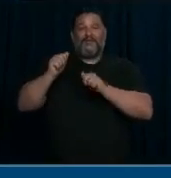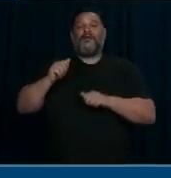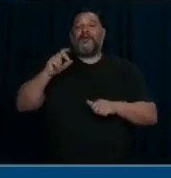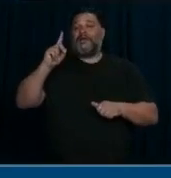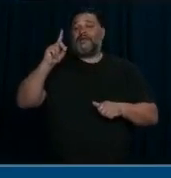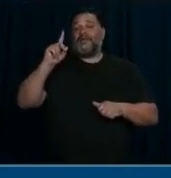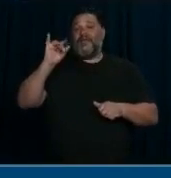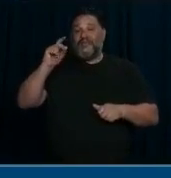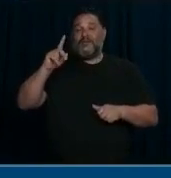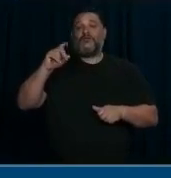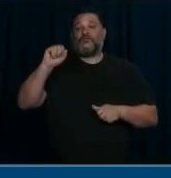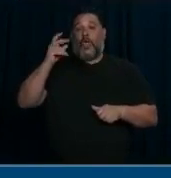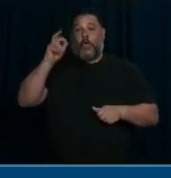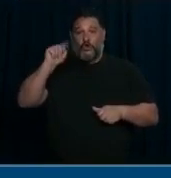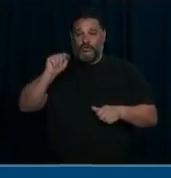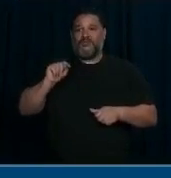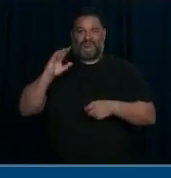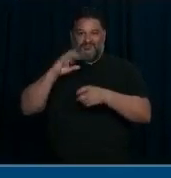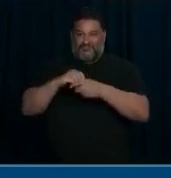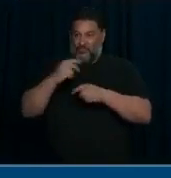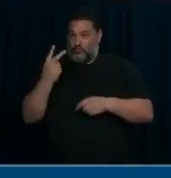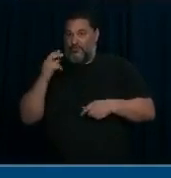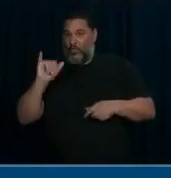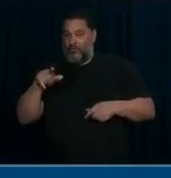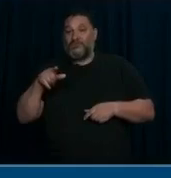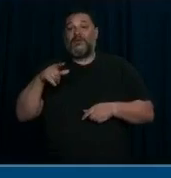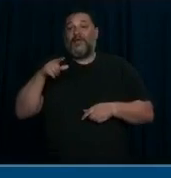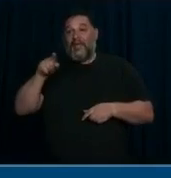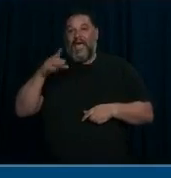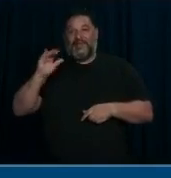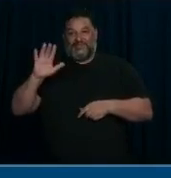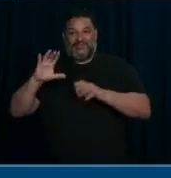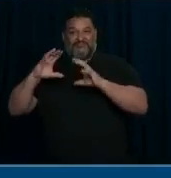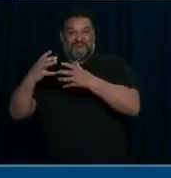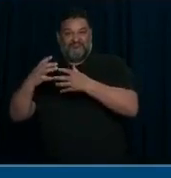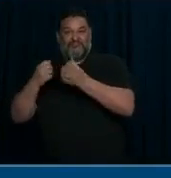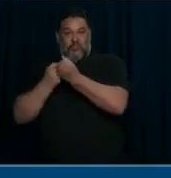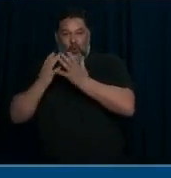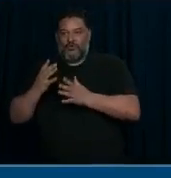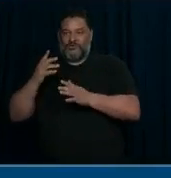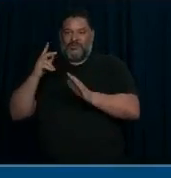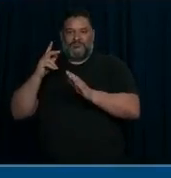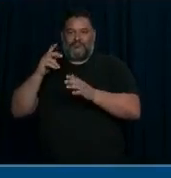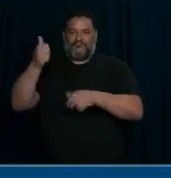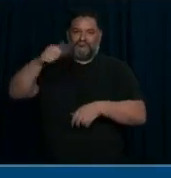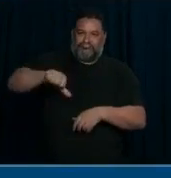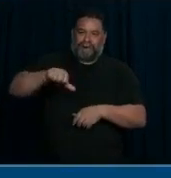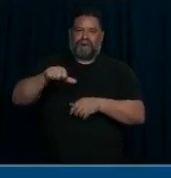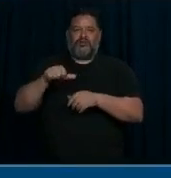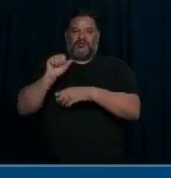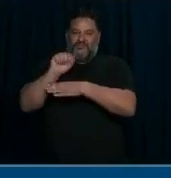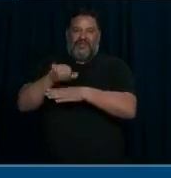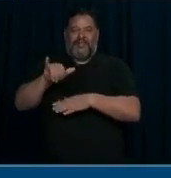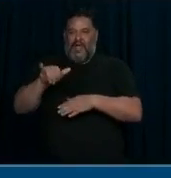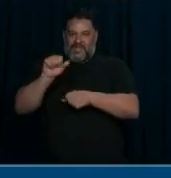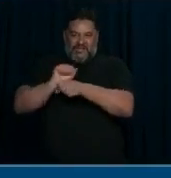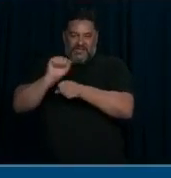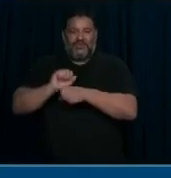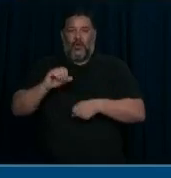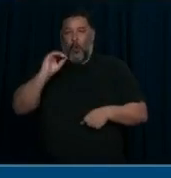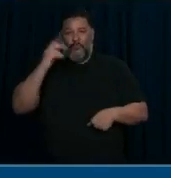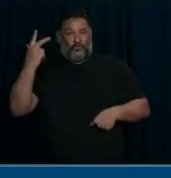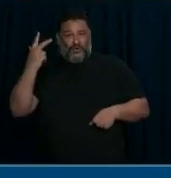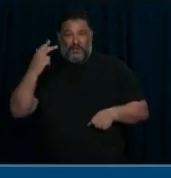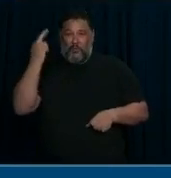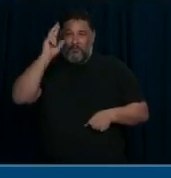those efforts, and he and his cronies have helped kill it every time. 0 for 3 the Republicans are on this issue. So to try to pin it